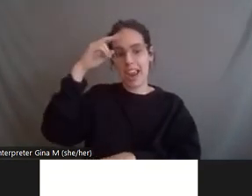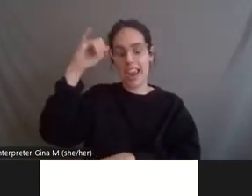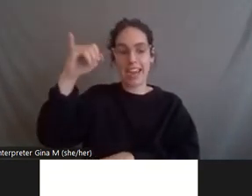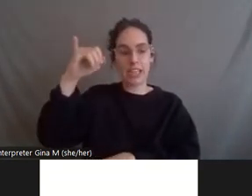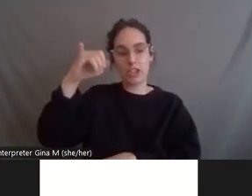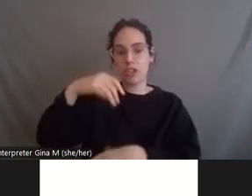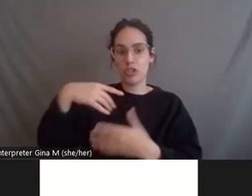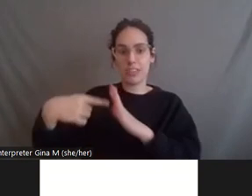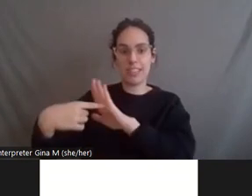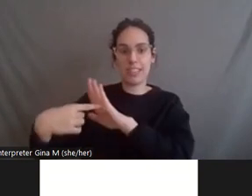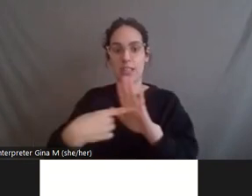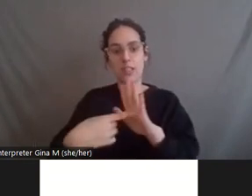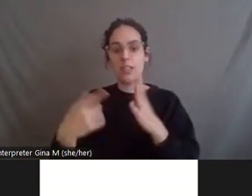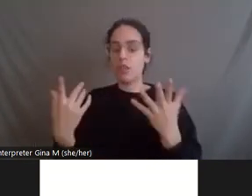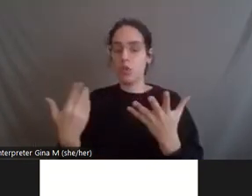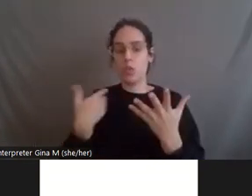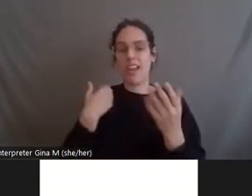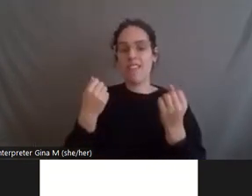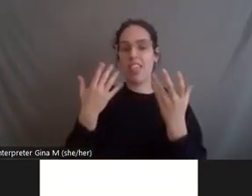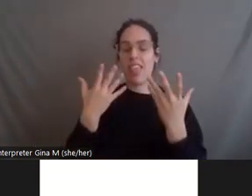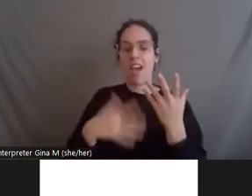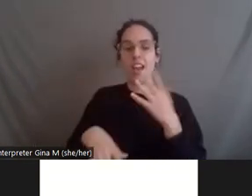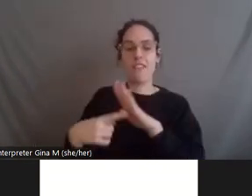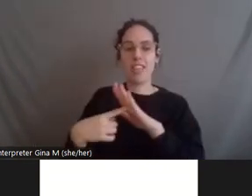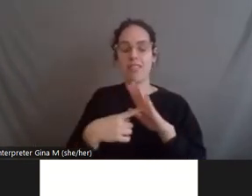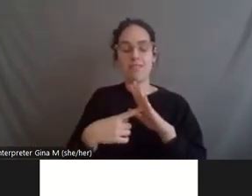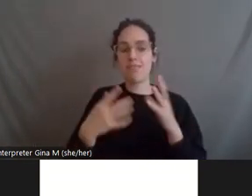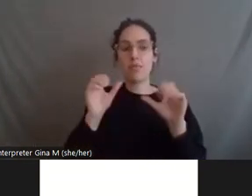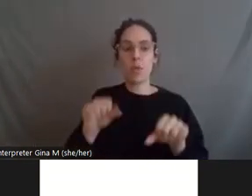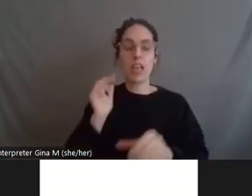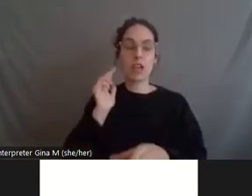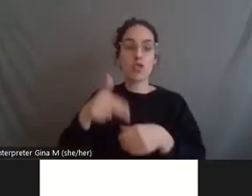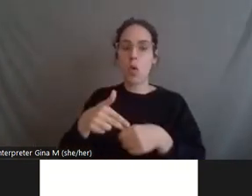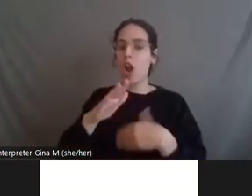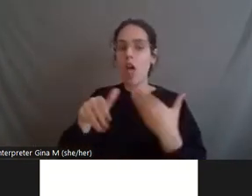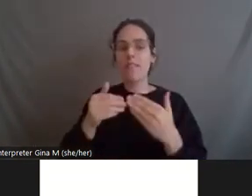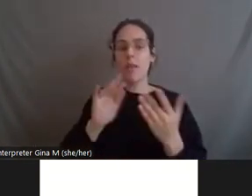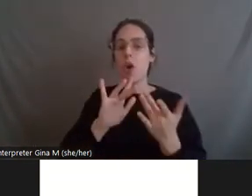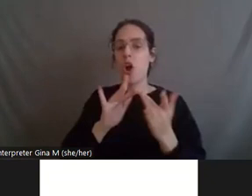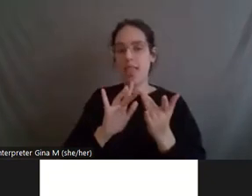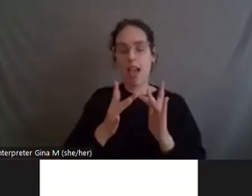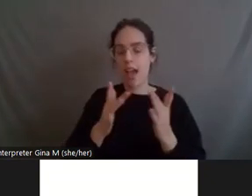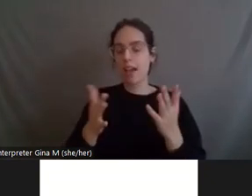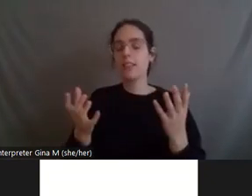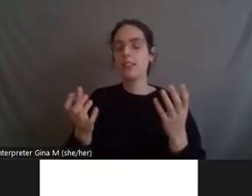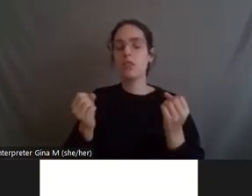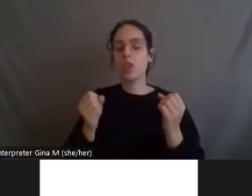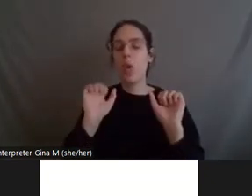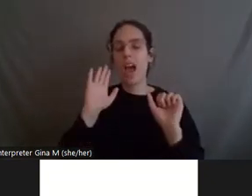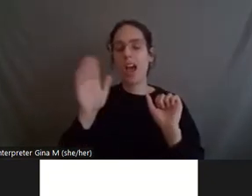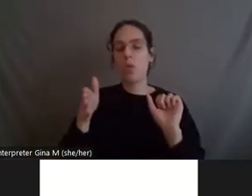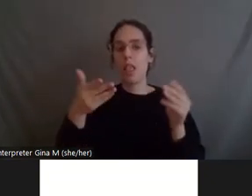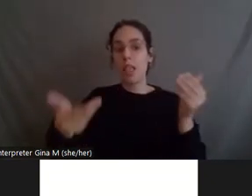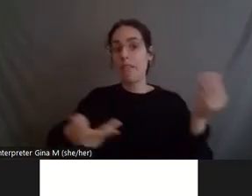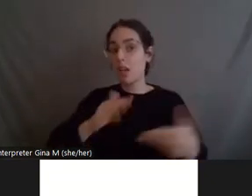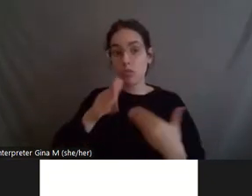keep people safe and healthy. And I want to invite you all to all of those. More information will be going out about that